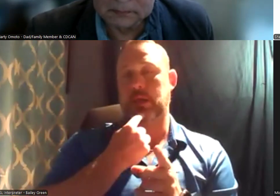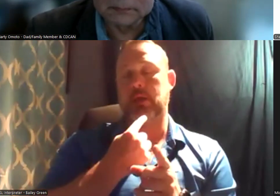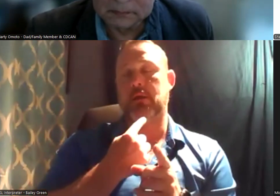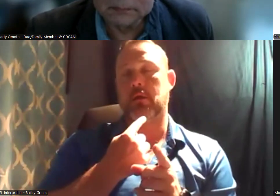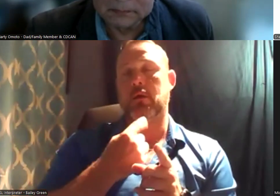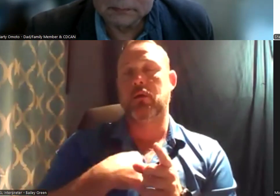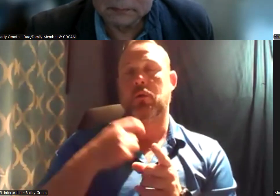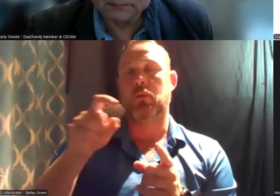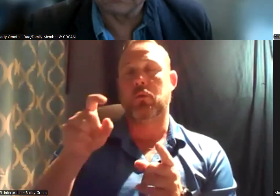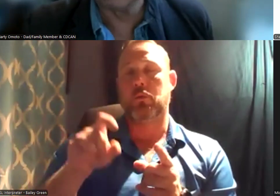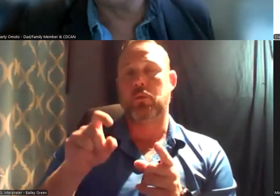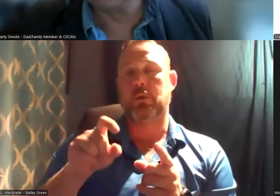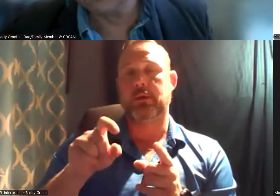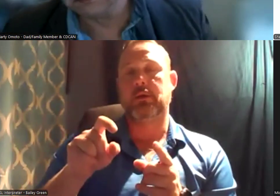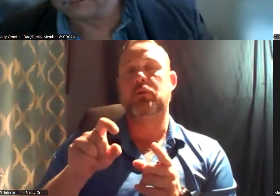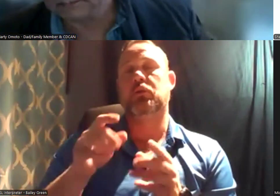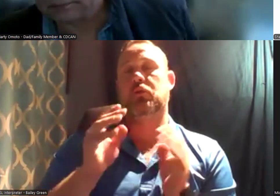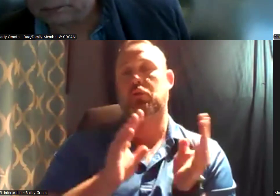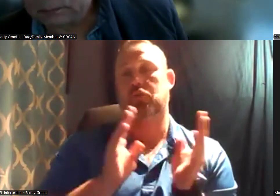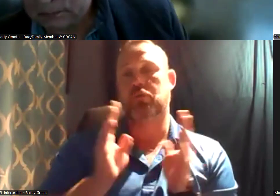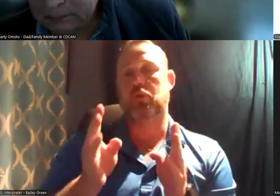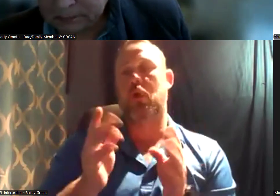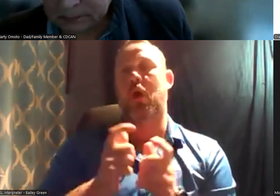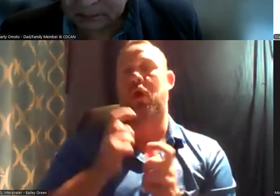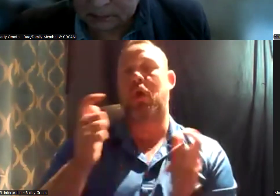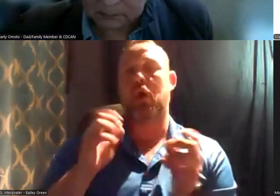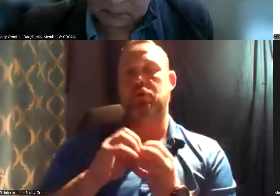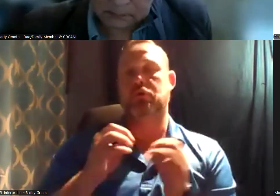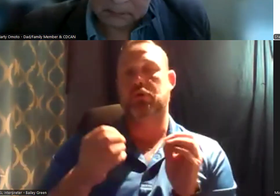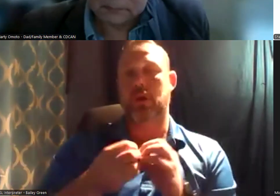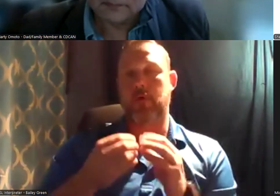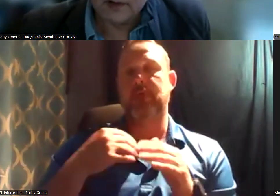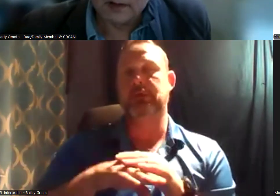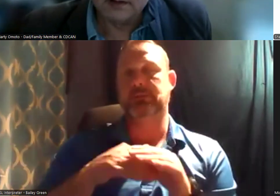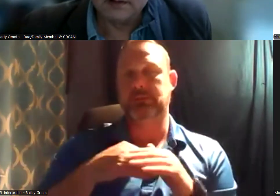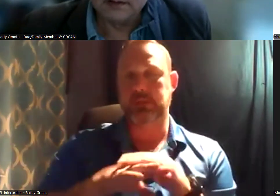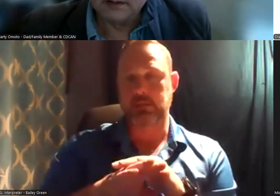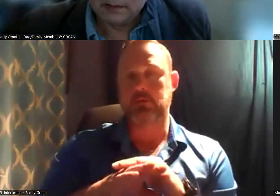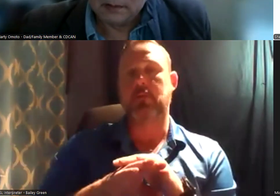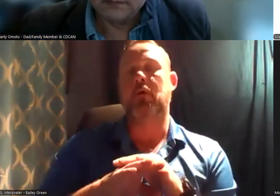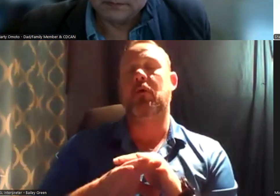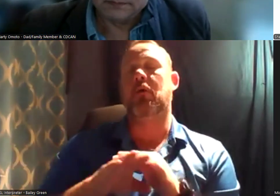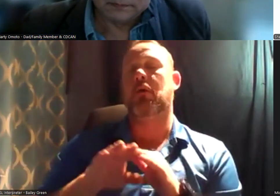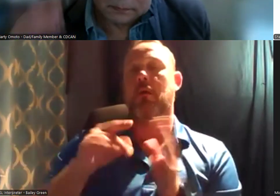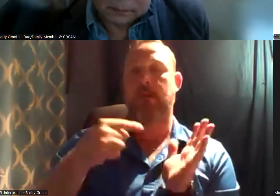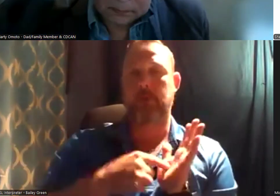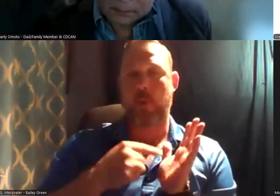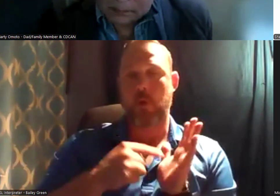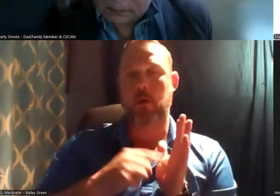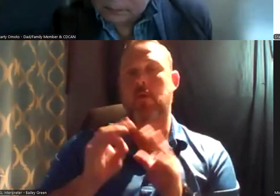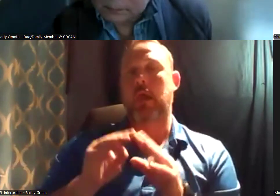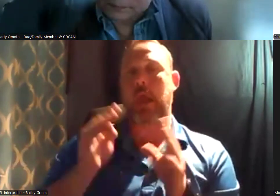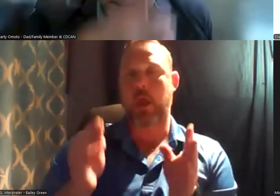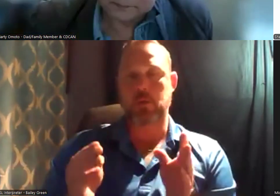we need to gravitate towards a larger number of accessible and affordable